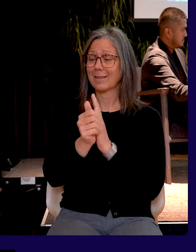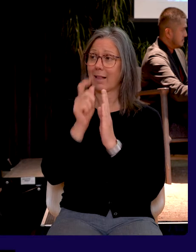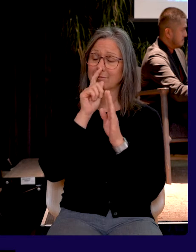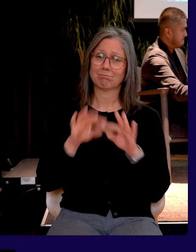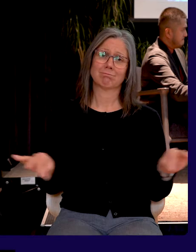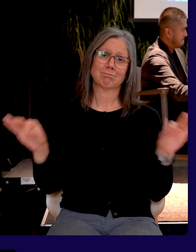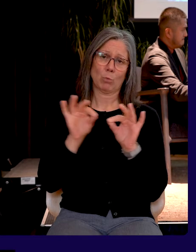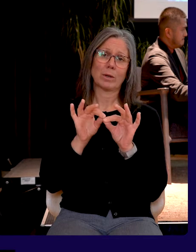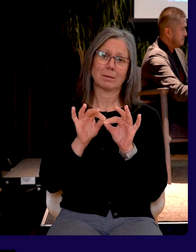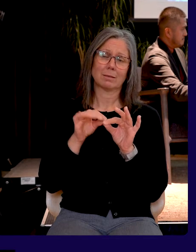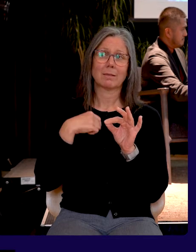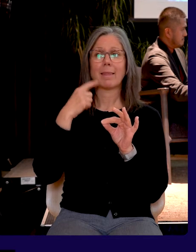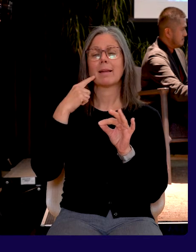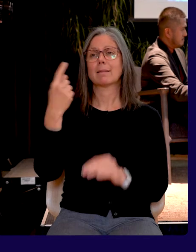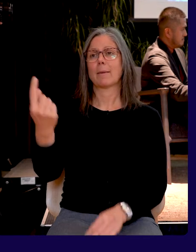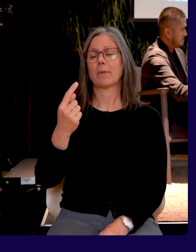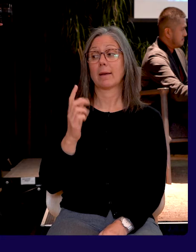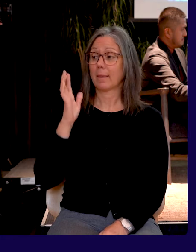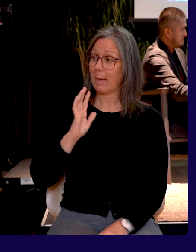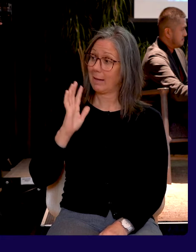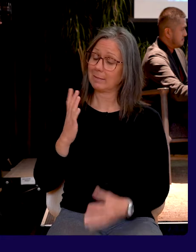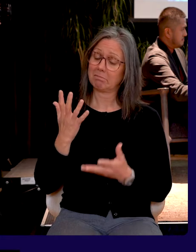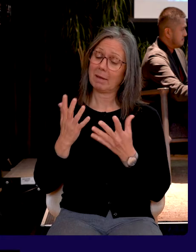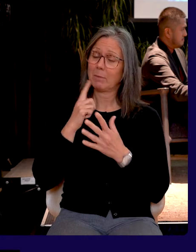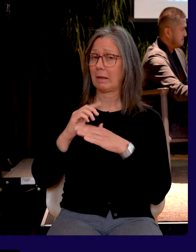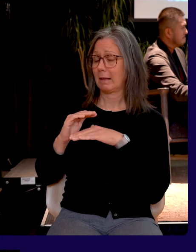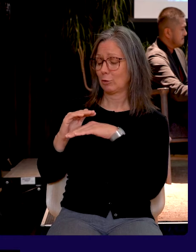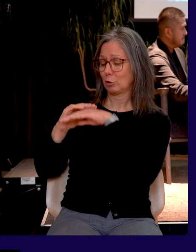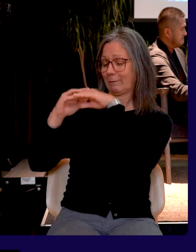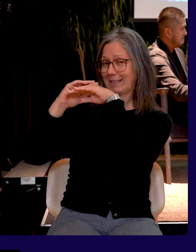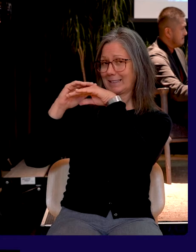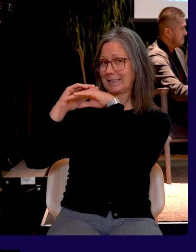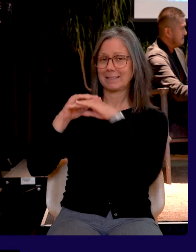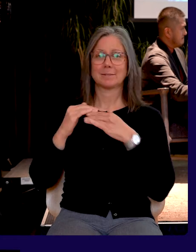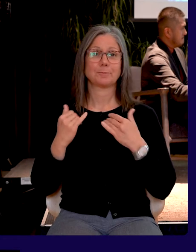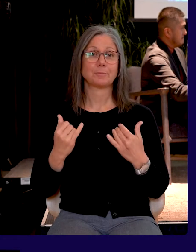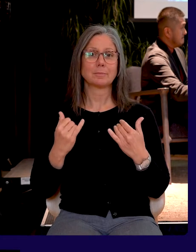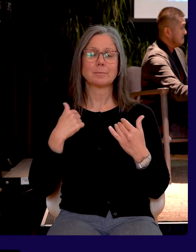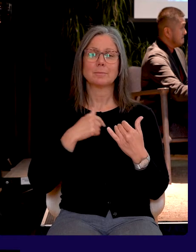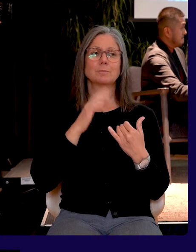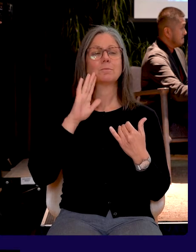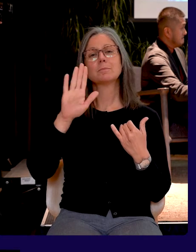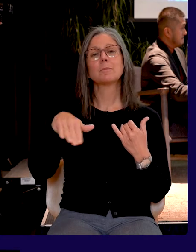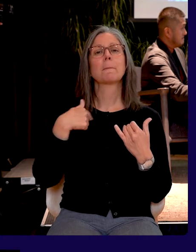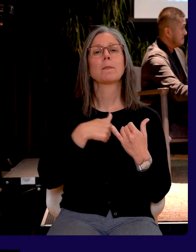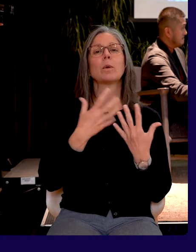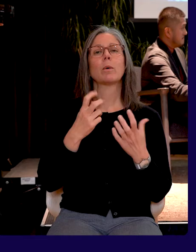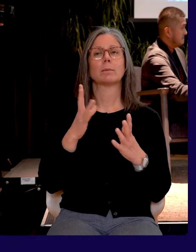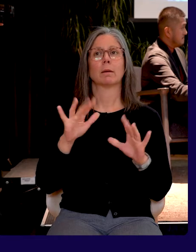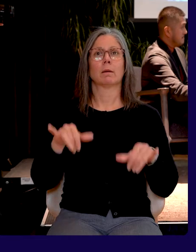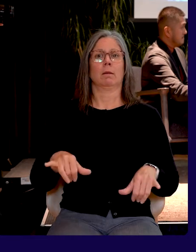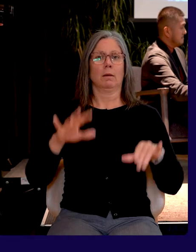which I think that's something that in the past it was maybe kind of surface, but now we don't want to be caught off guard